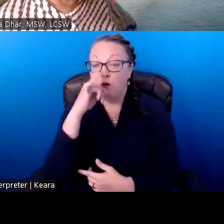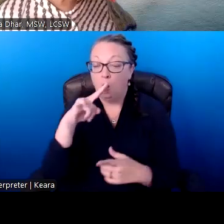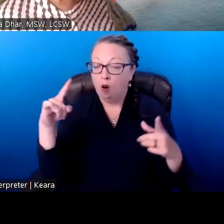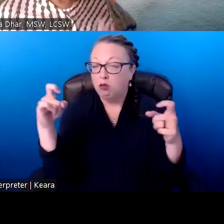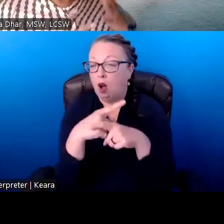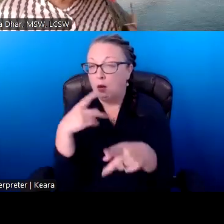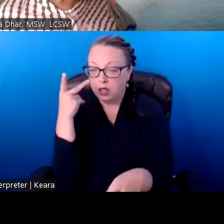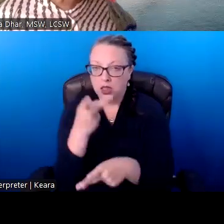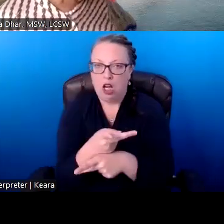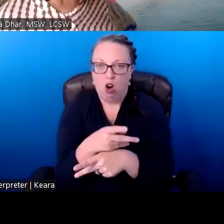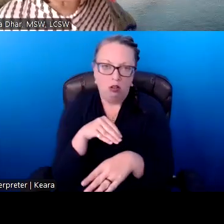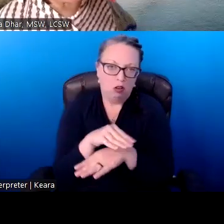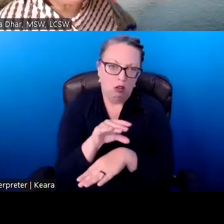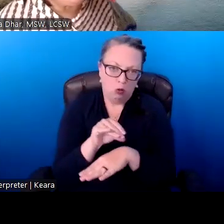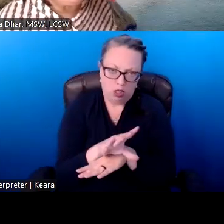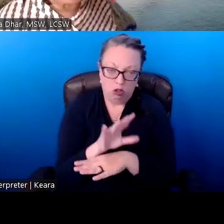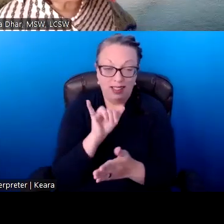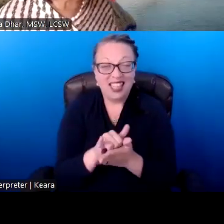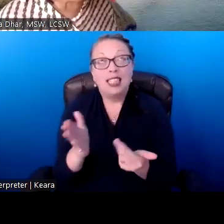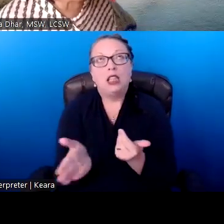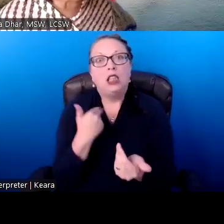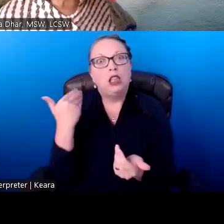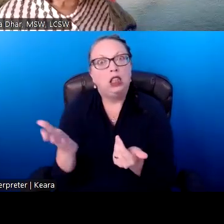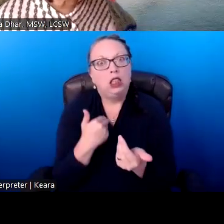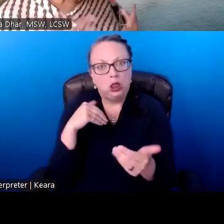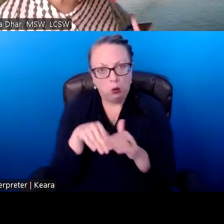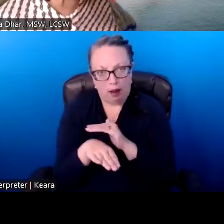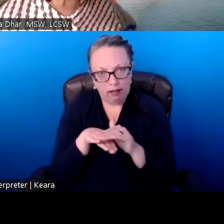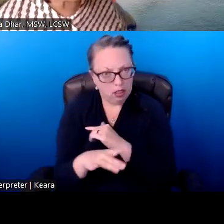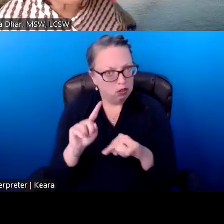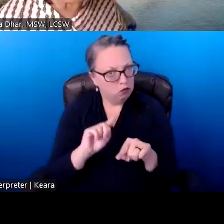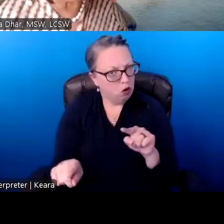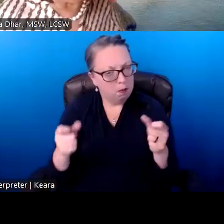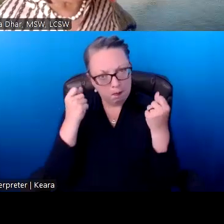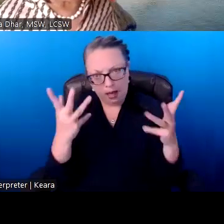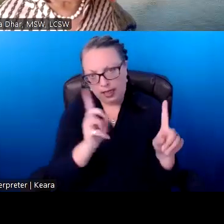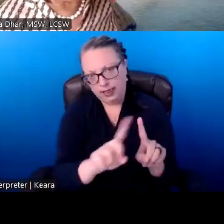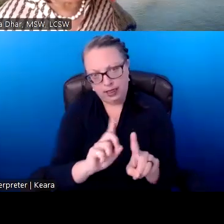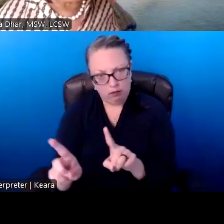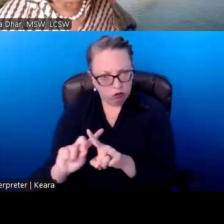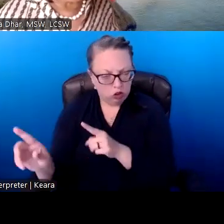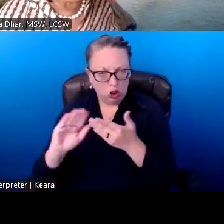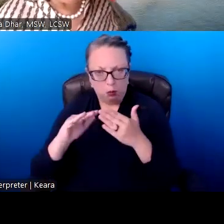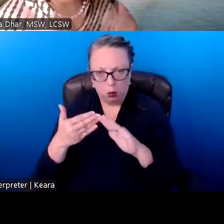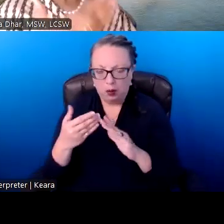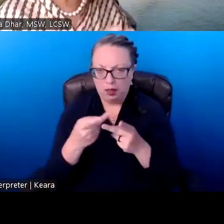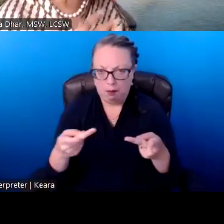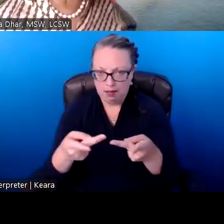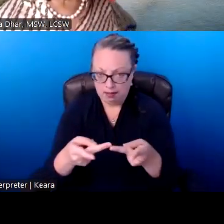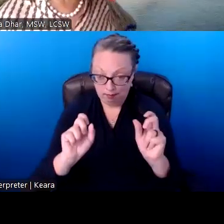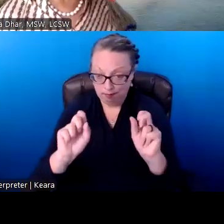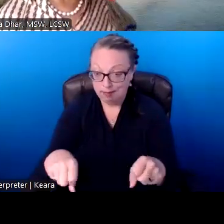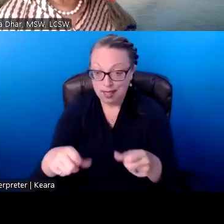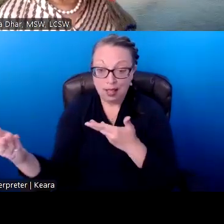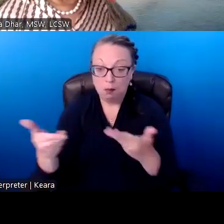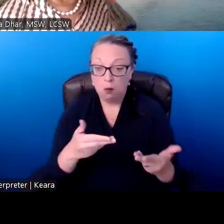consultations, which are easy to access from a variety of community partners. They can bring a